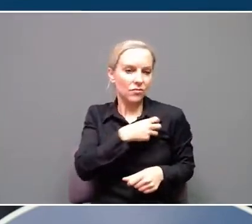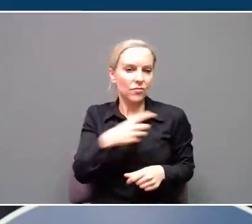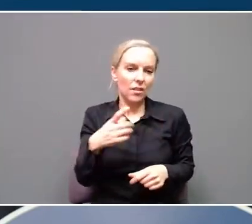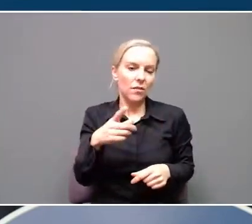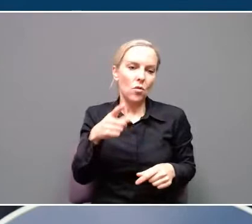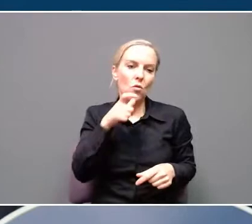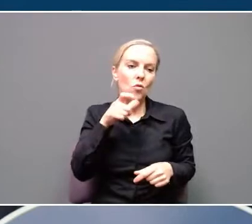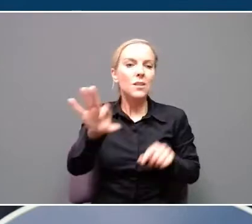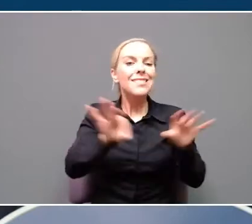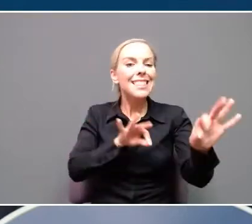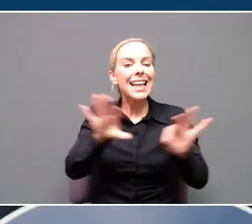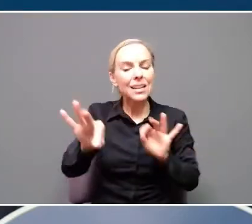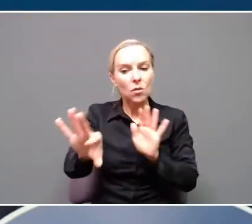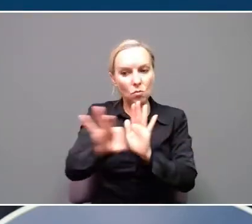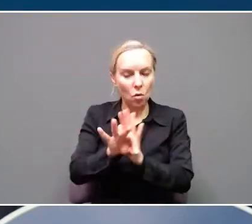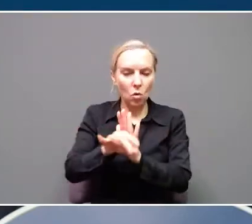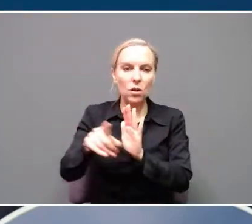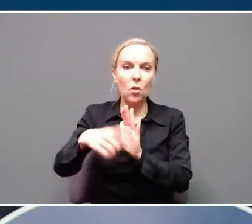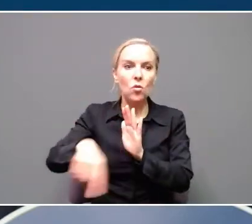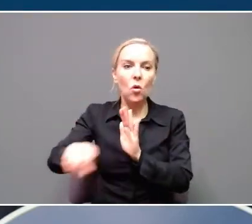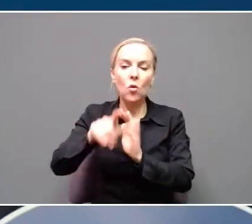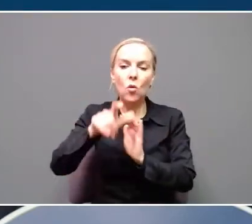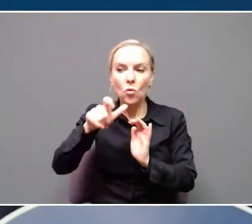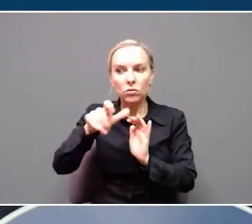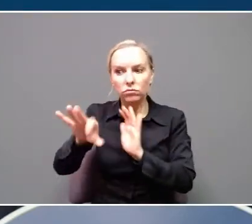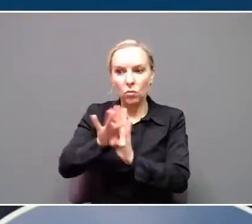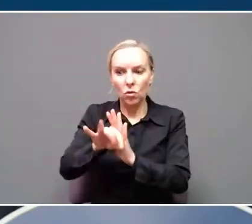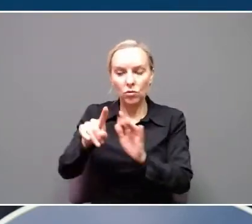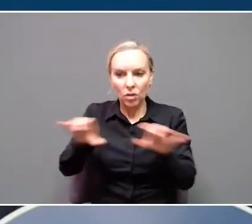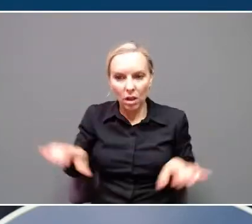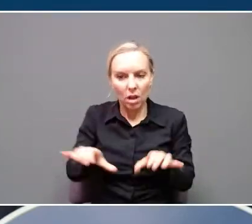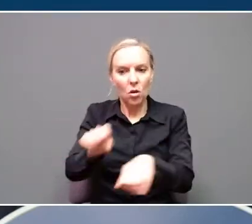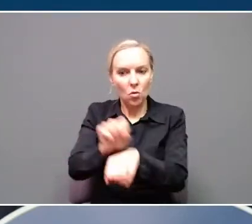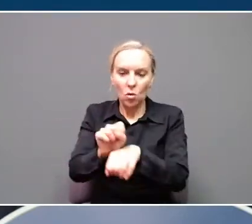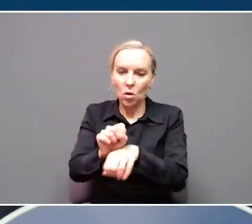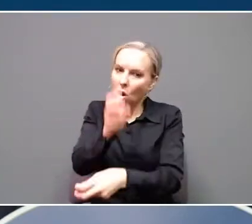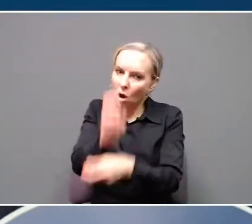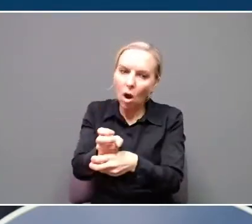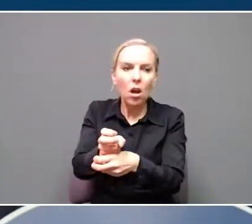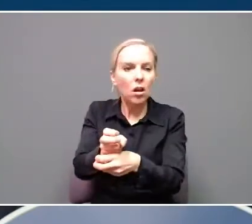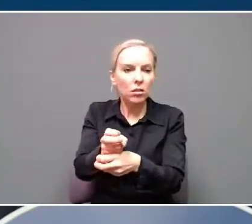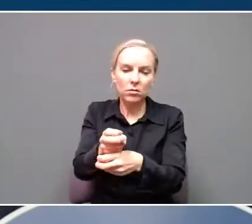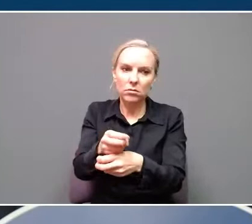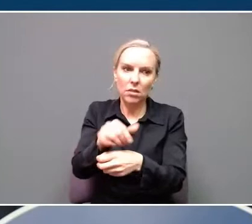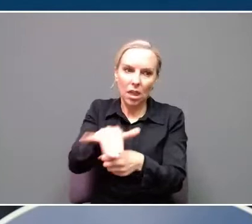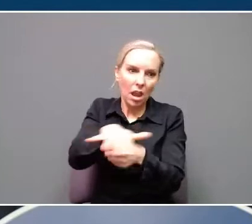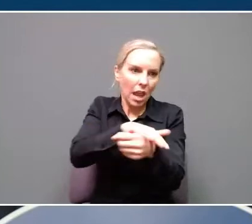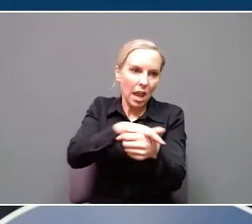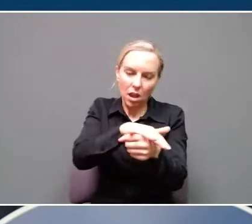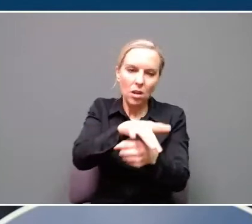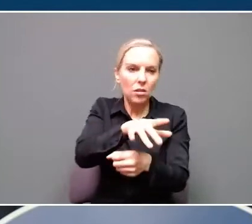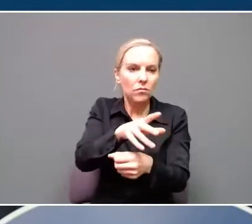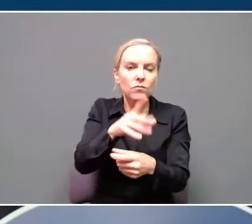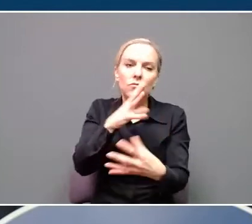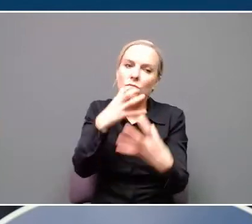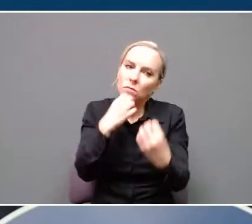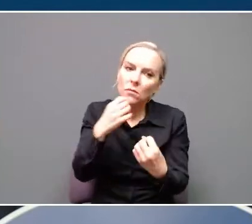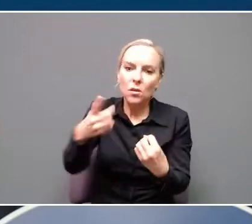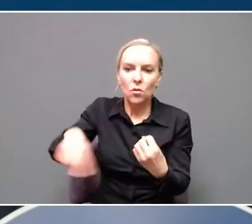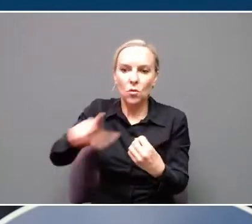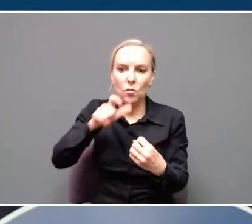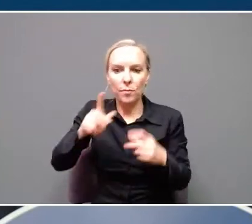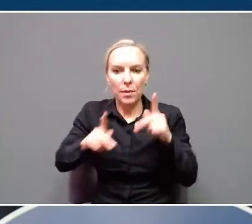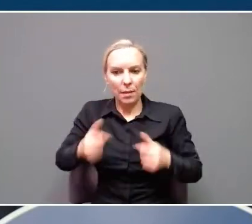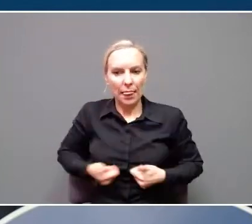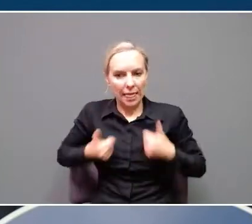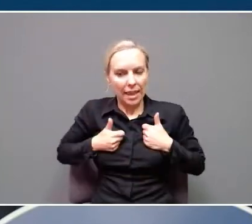appointed, are working really hard. They care about their residents. They are working directly with